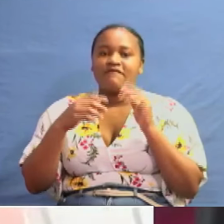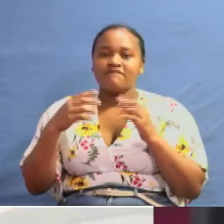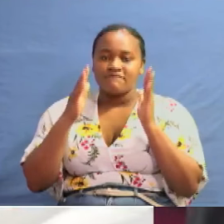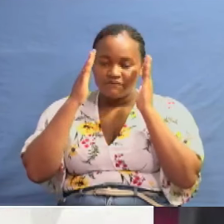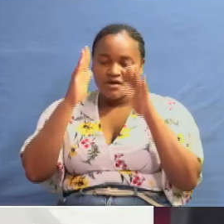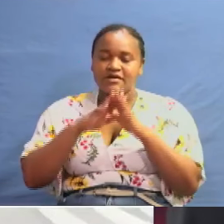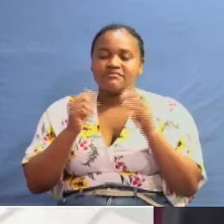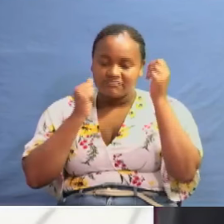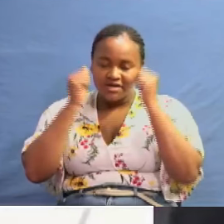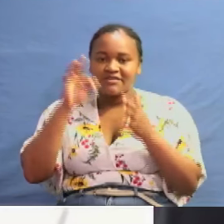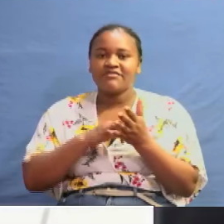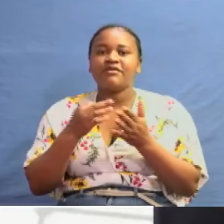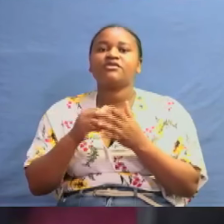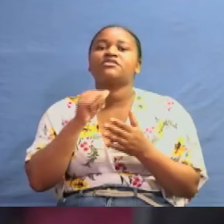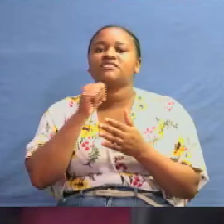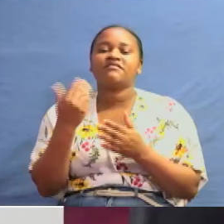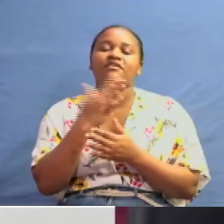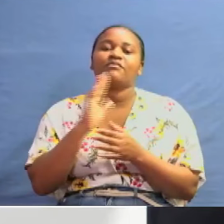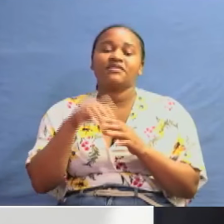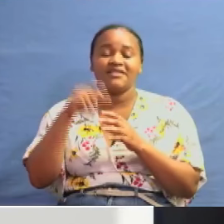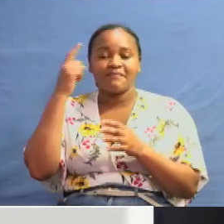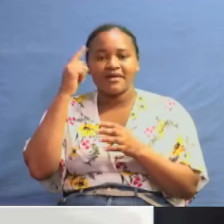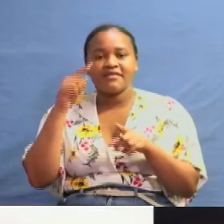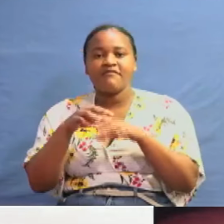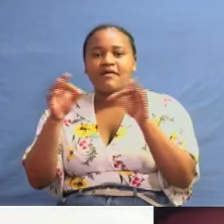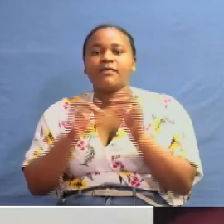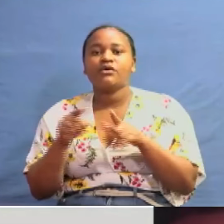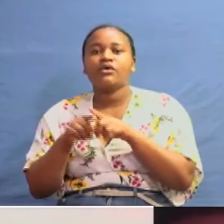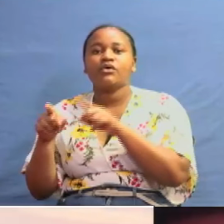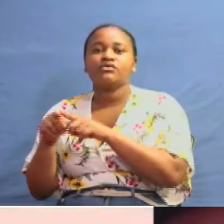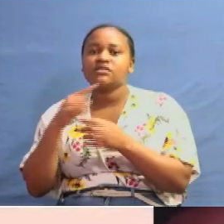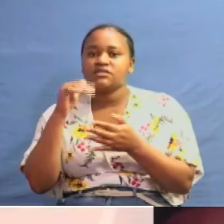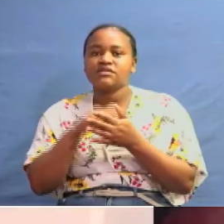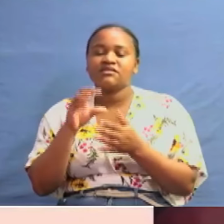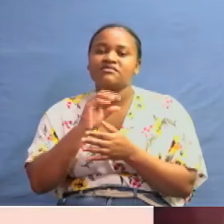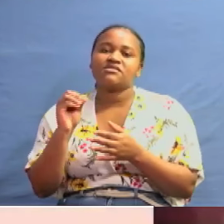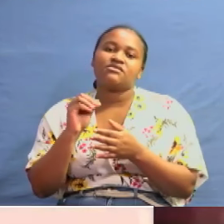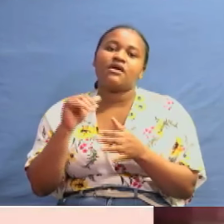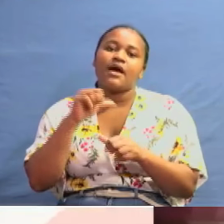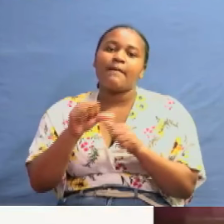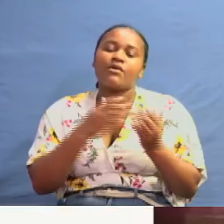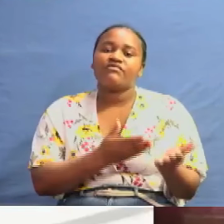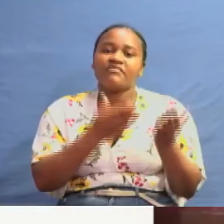soldier, and failure was never an option in his mind. The family has also dismissed the speculations